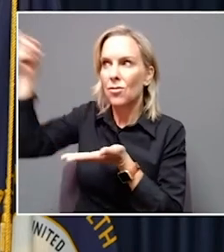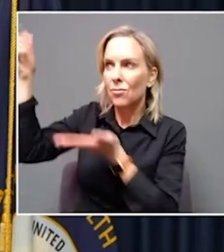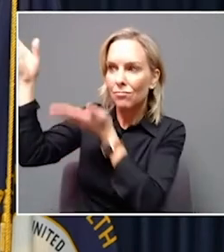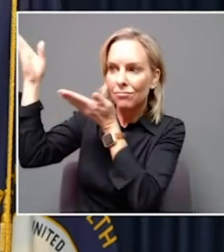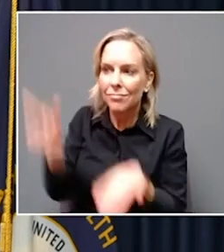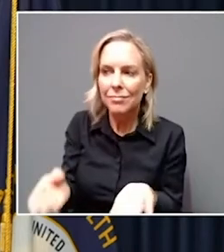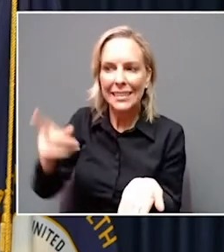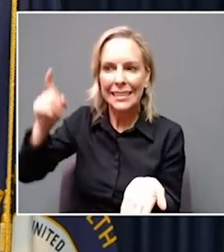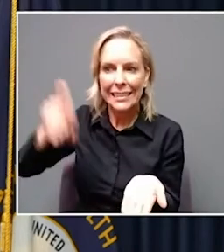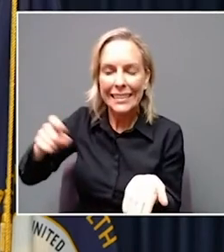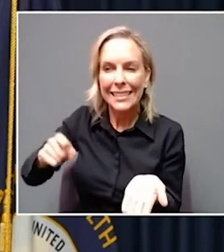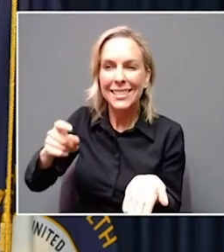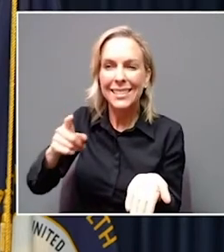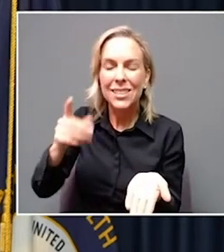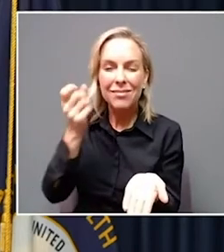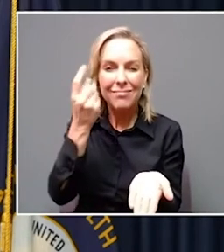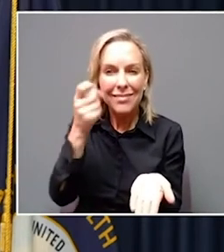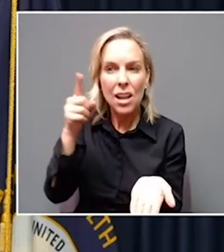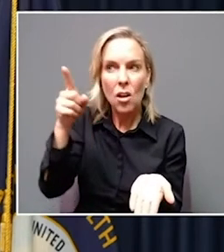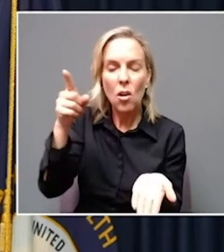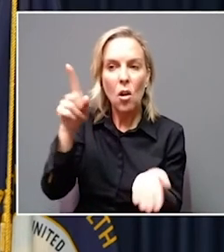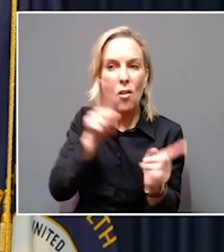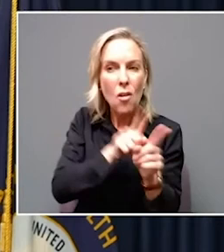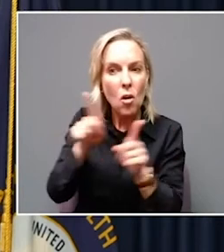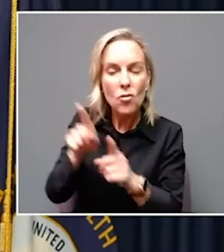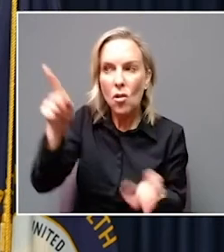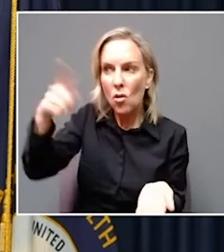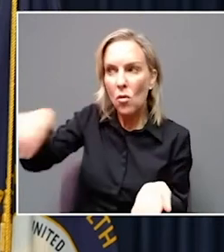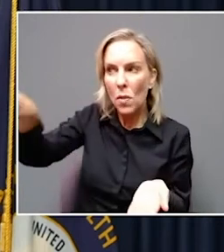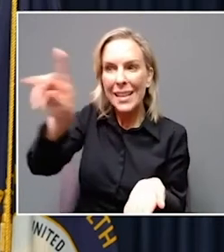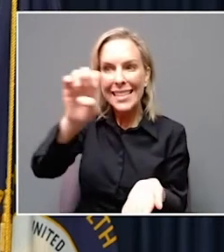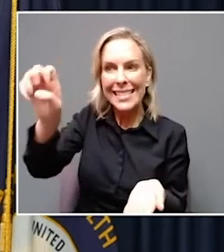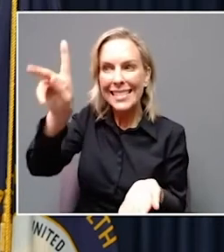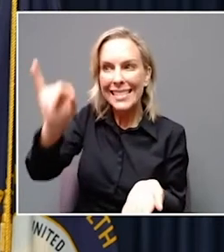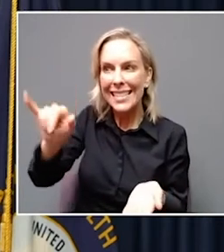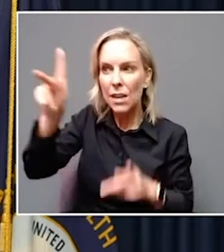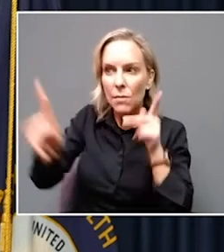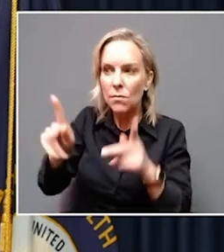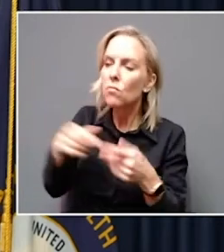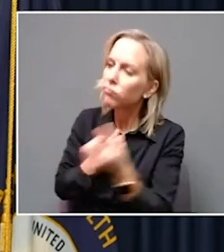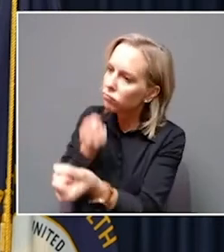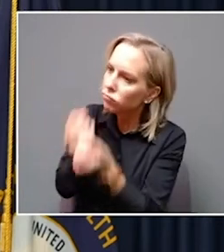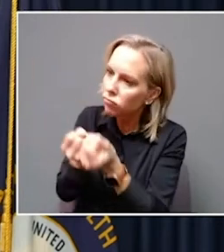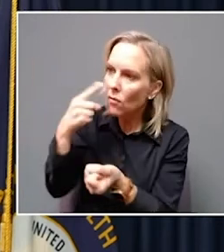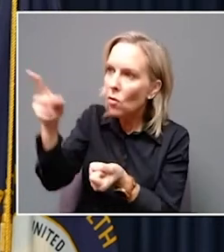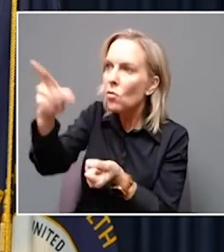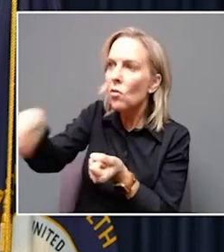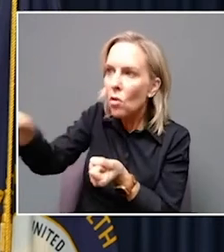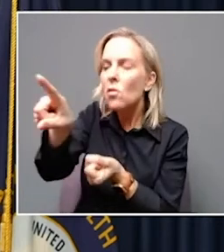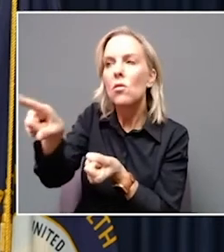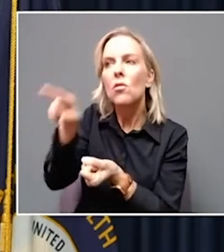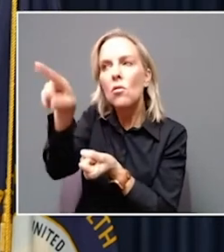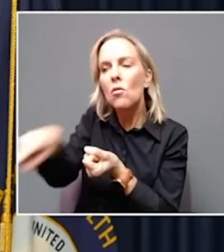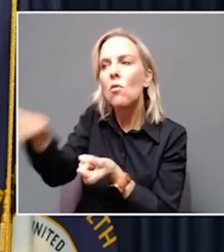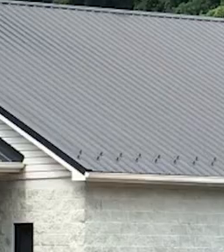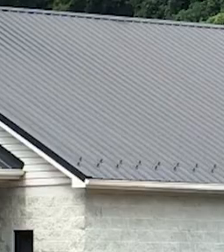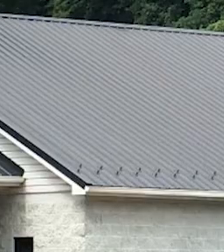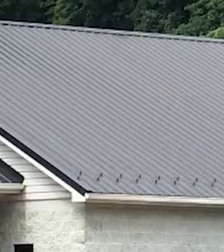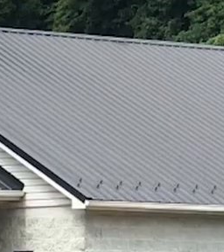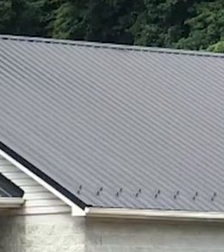of eastern Kentucky that we are going to be there for them. You are important, and we want to help.